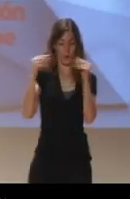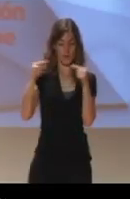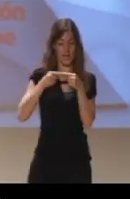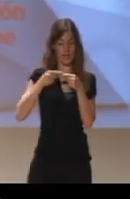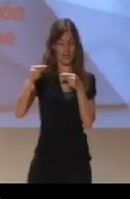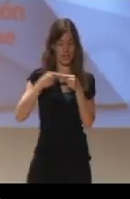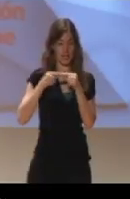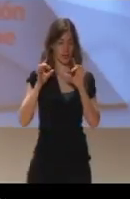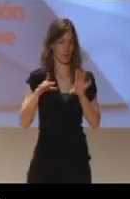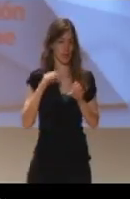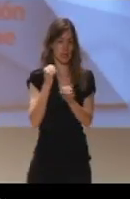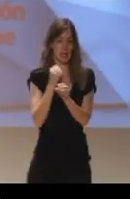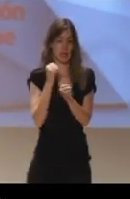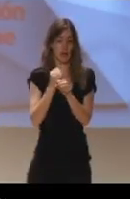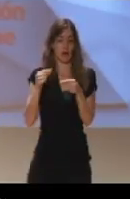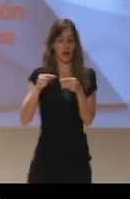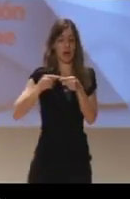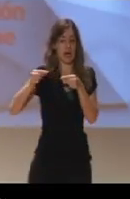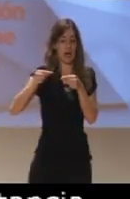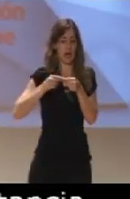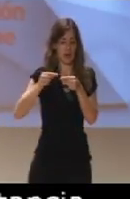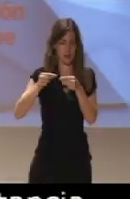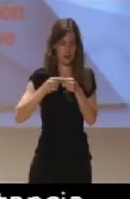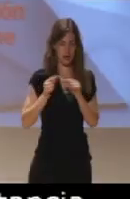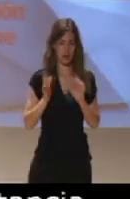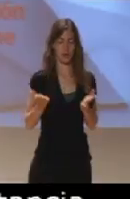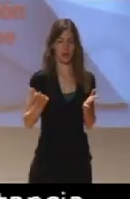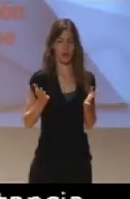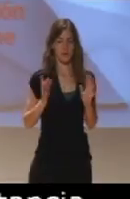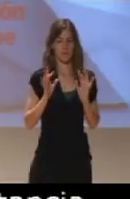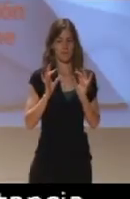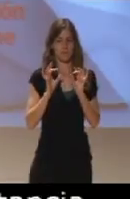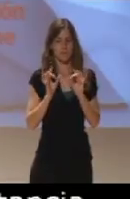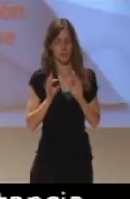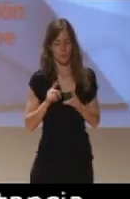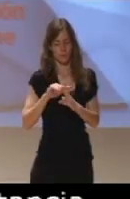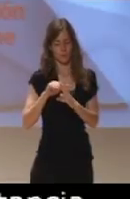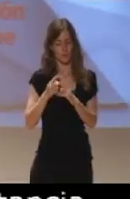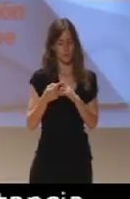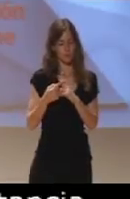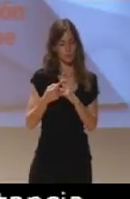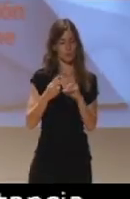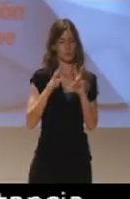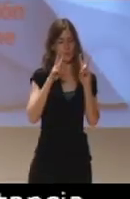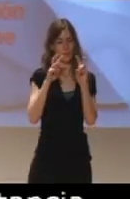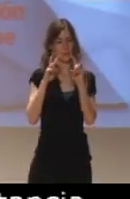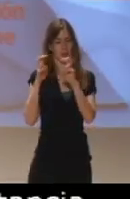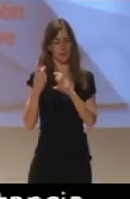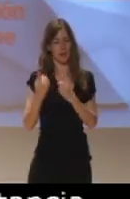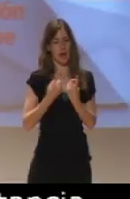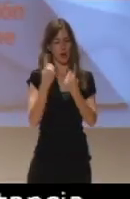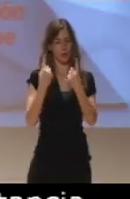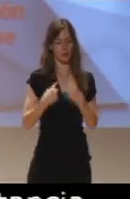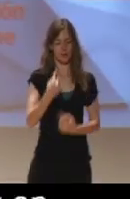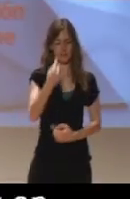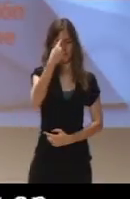When university is an open university or distance university, just like telework,